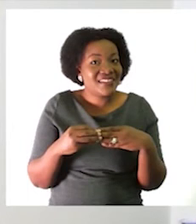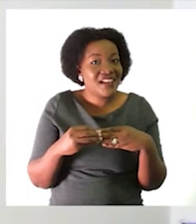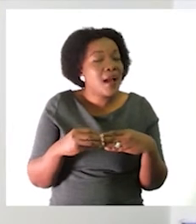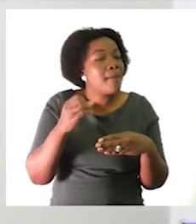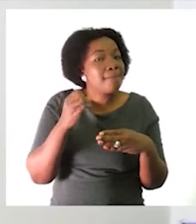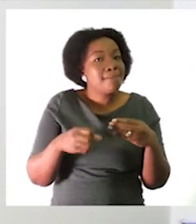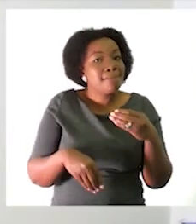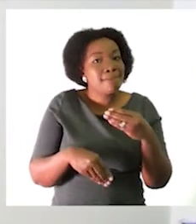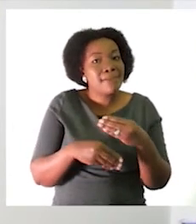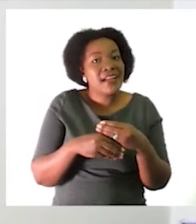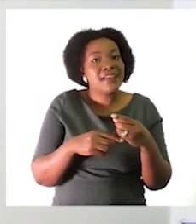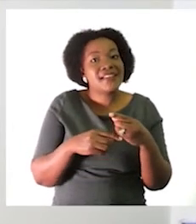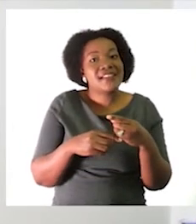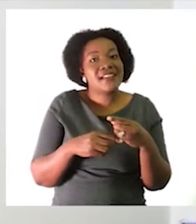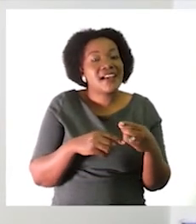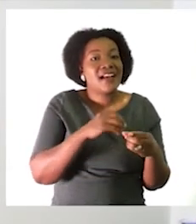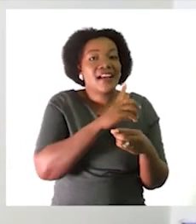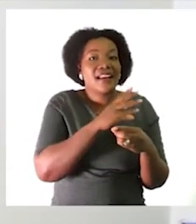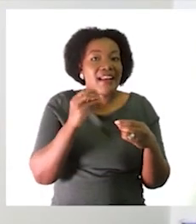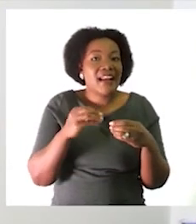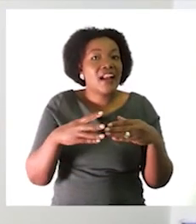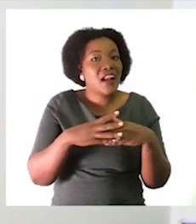plus a 10.